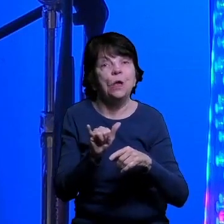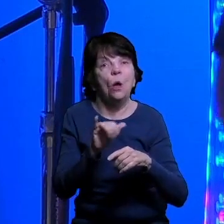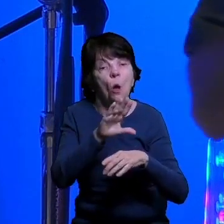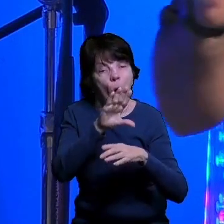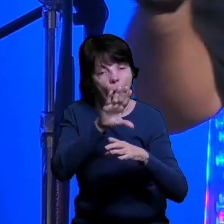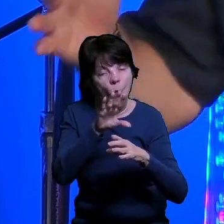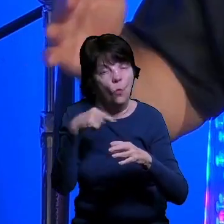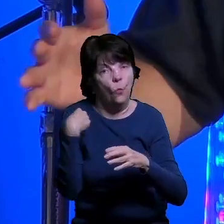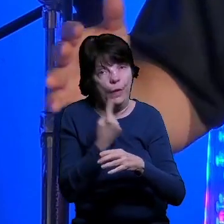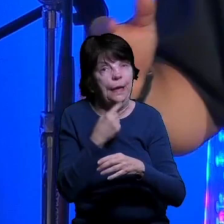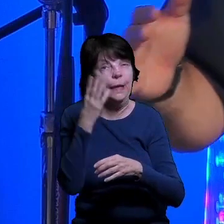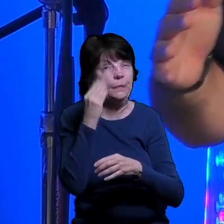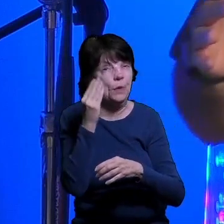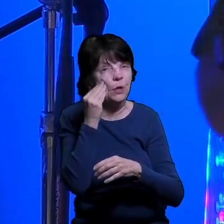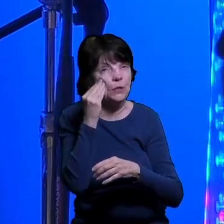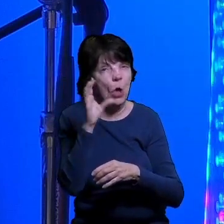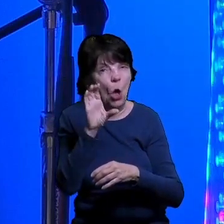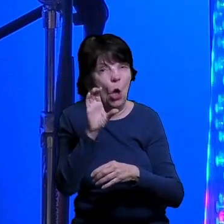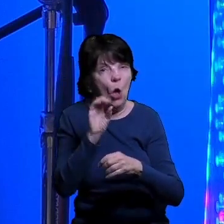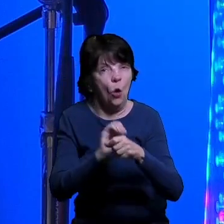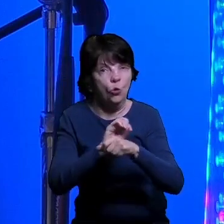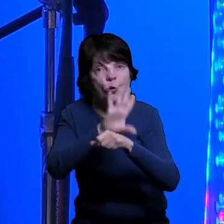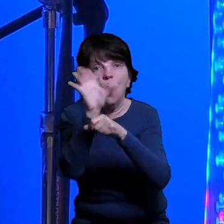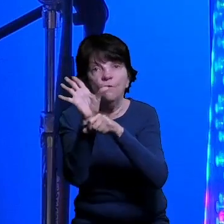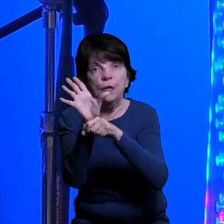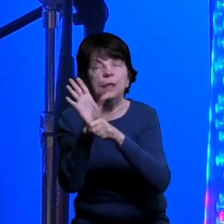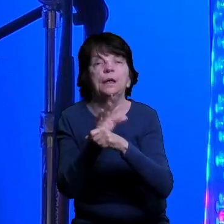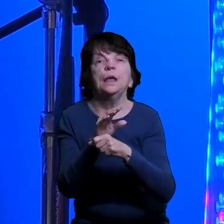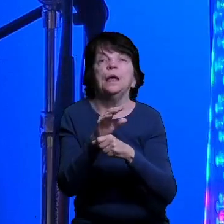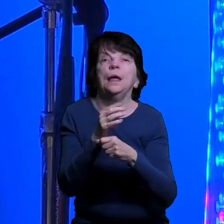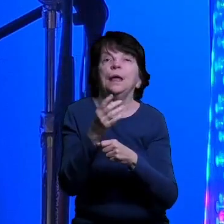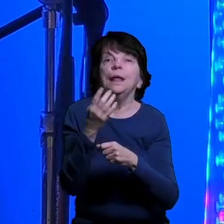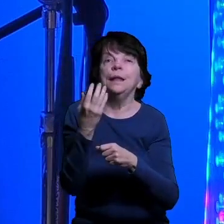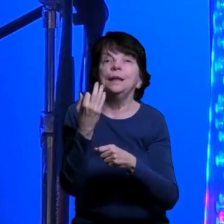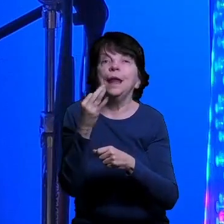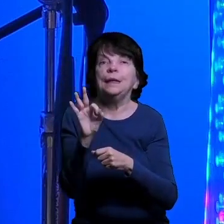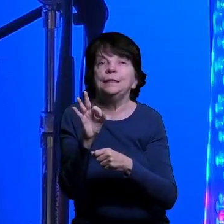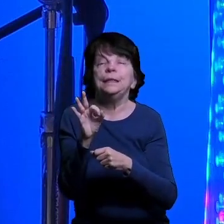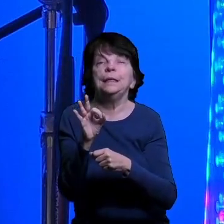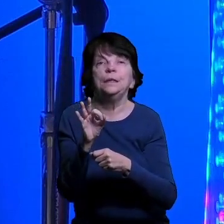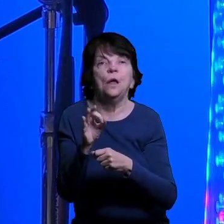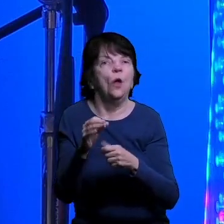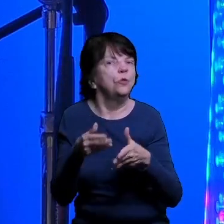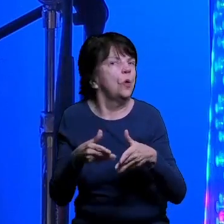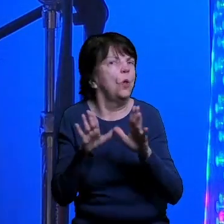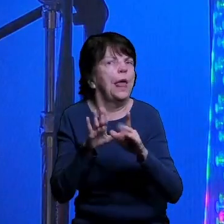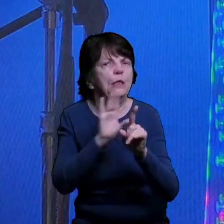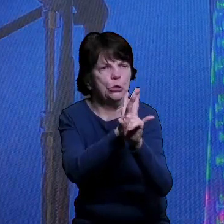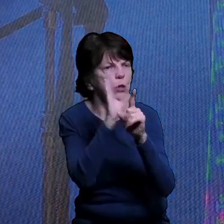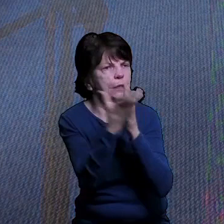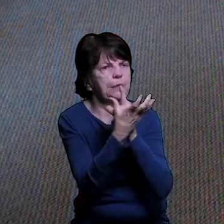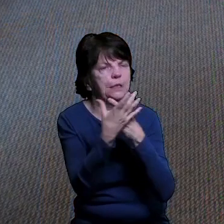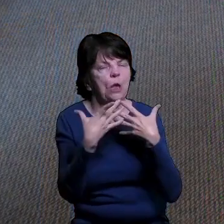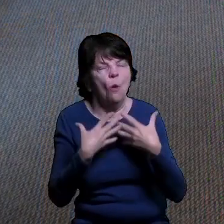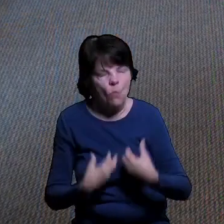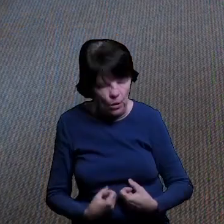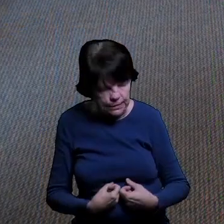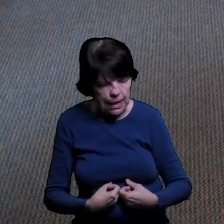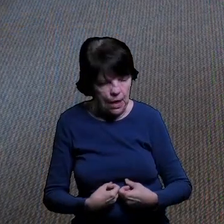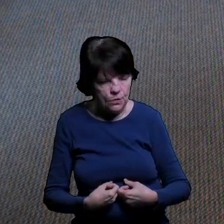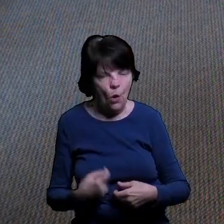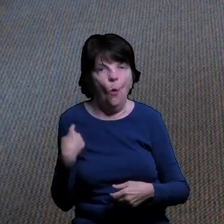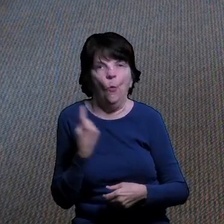people who can adapt. We are people who don't let the circumstance pull us down, but we